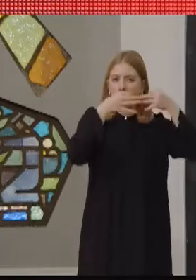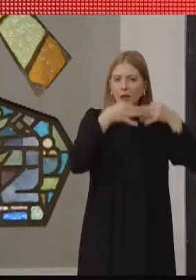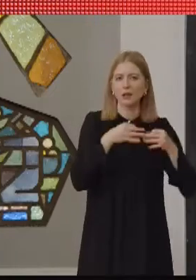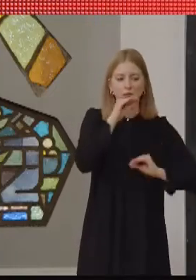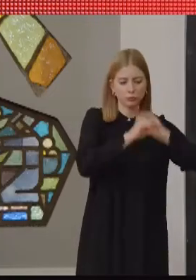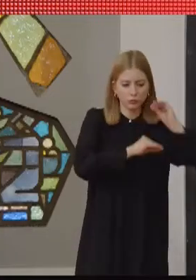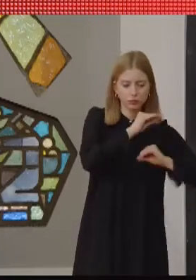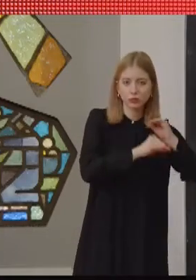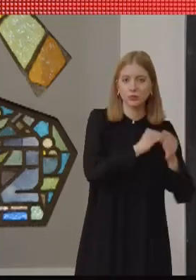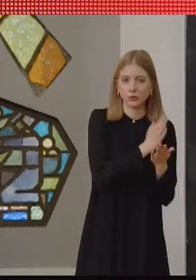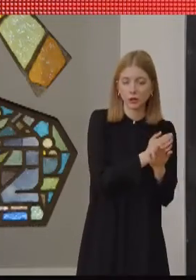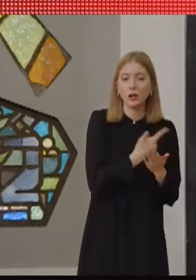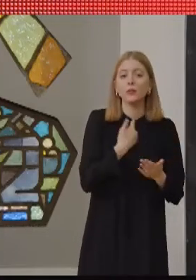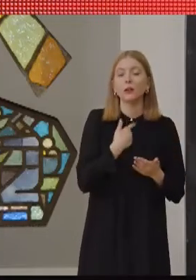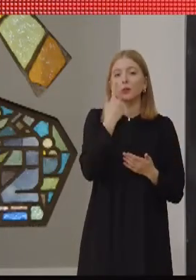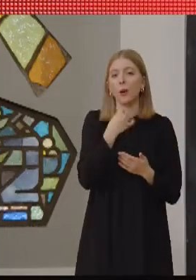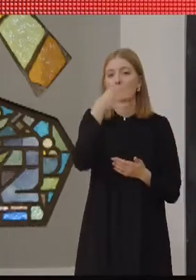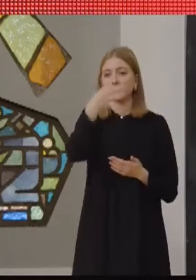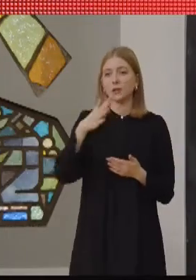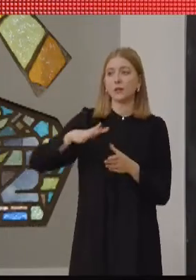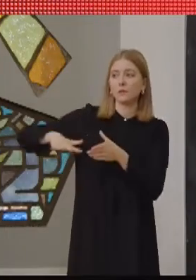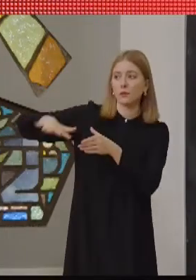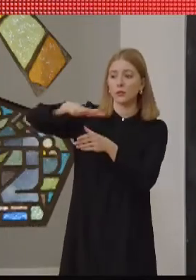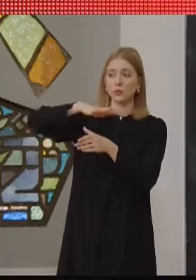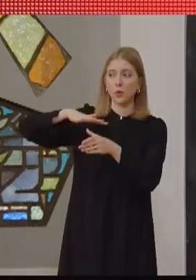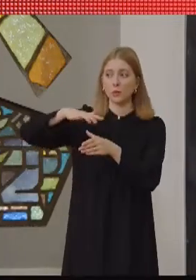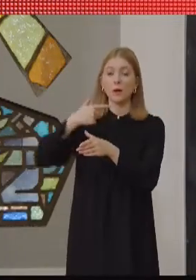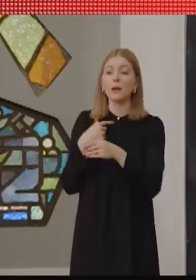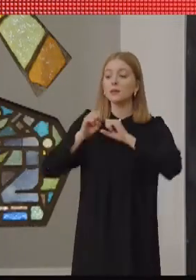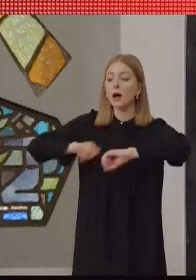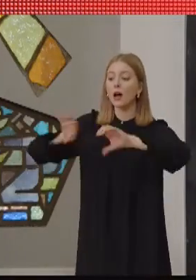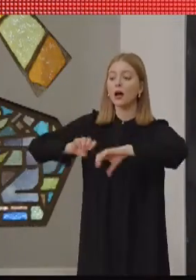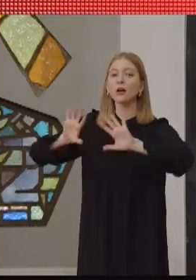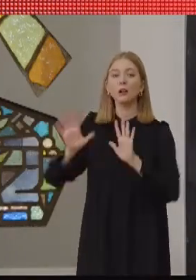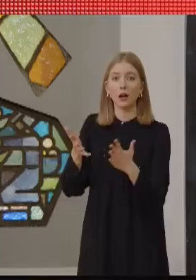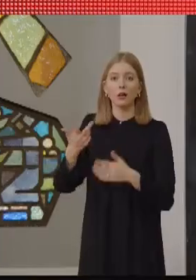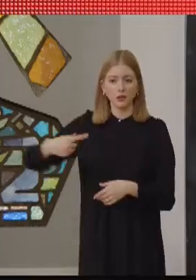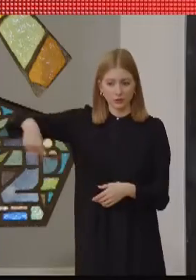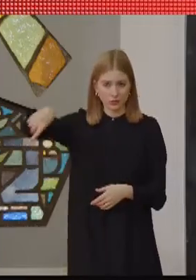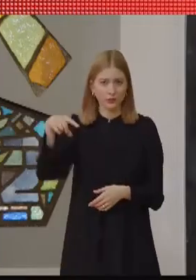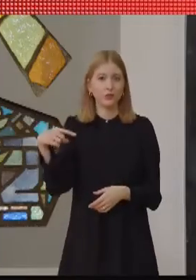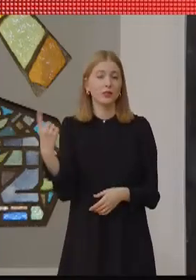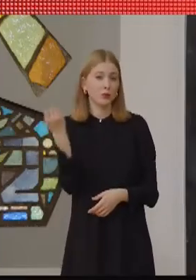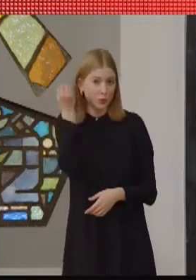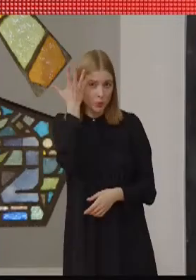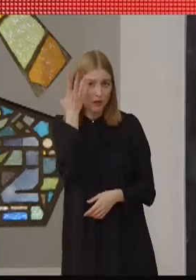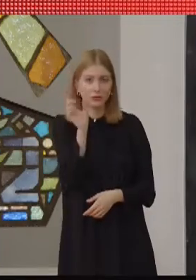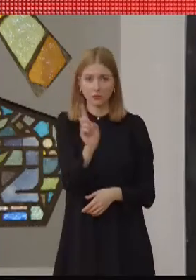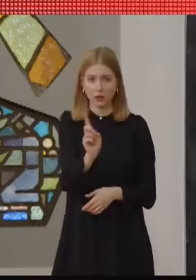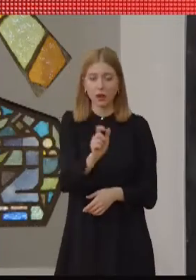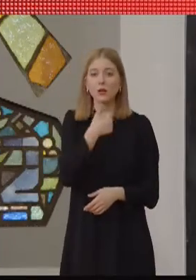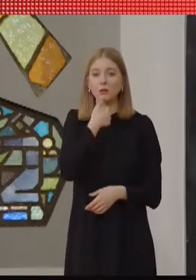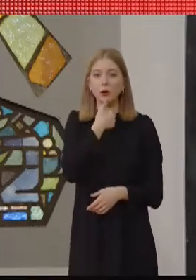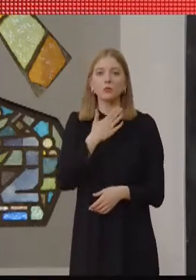the voice, with our voice. Very often the society has different convictions and is not able to